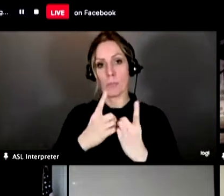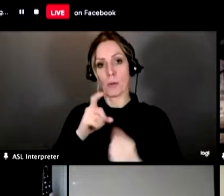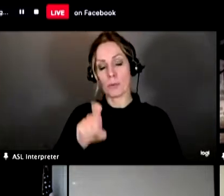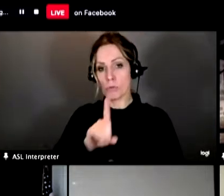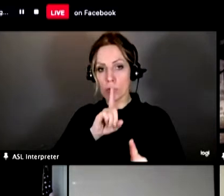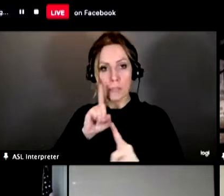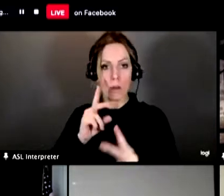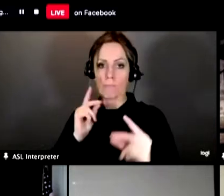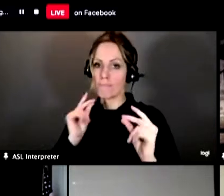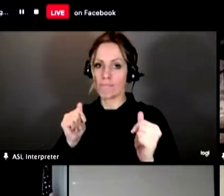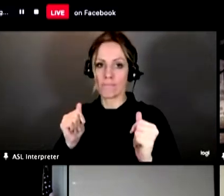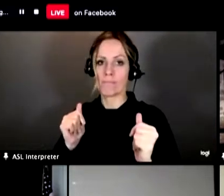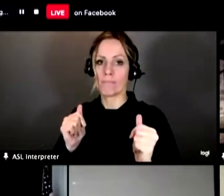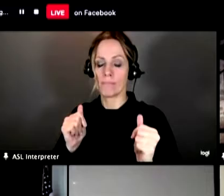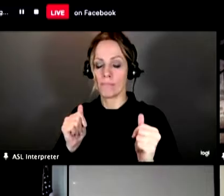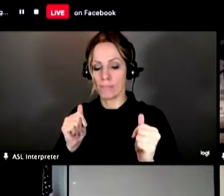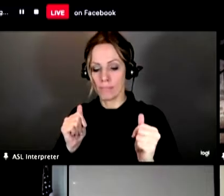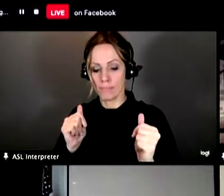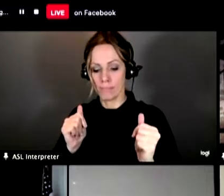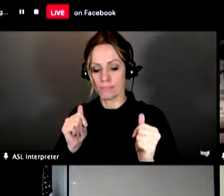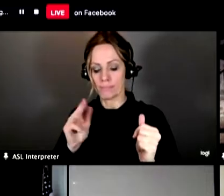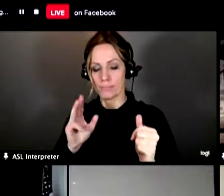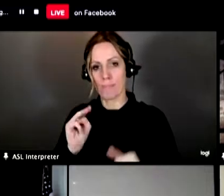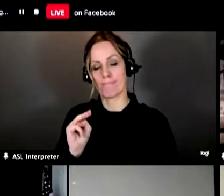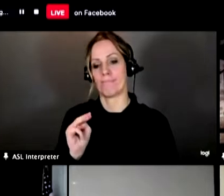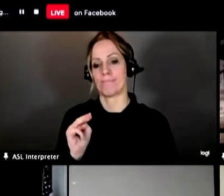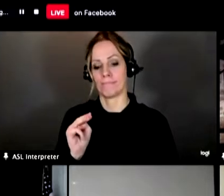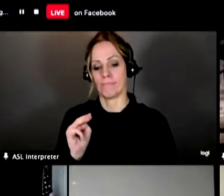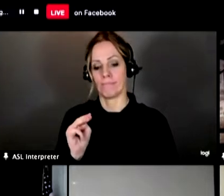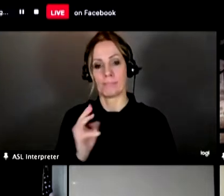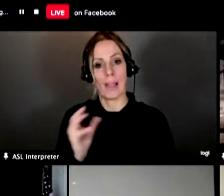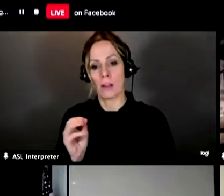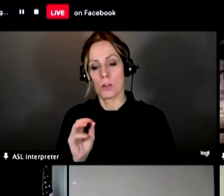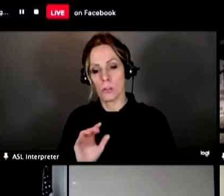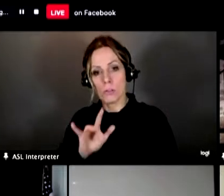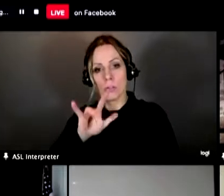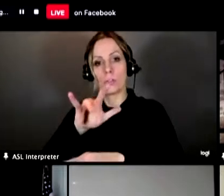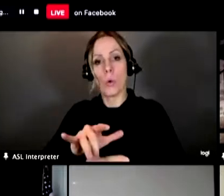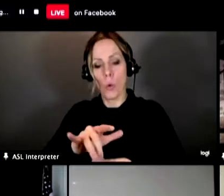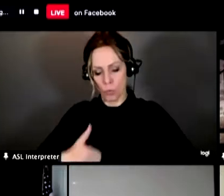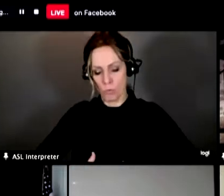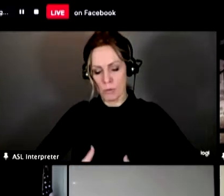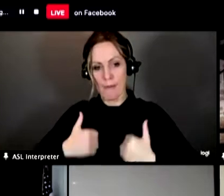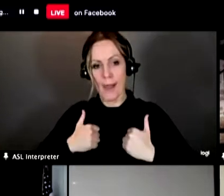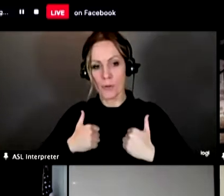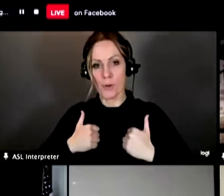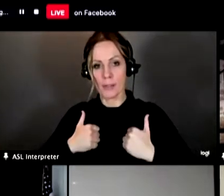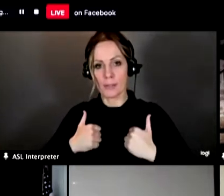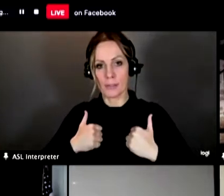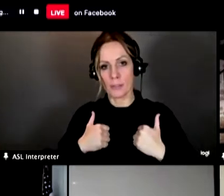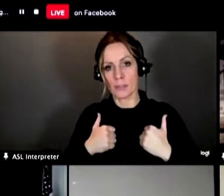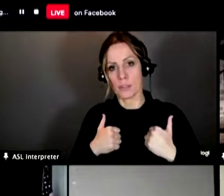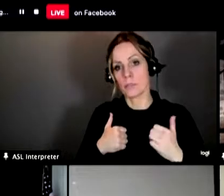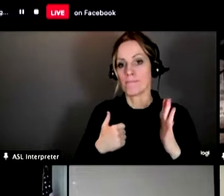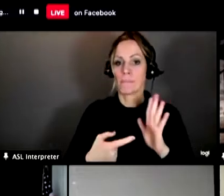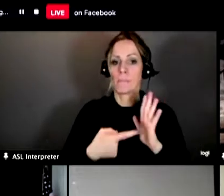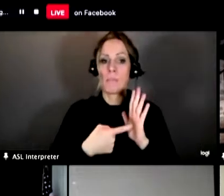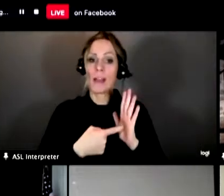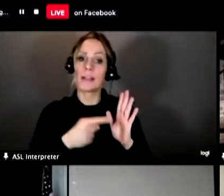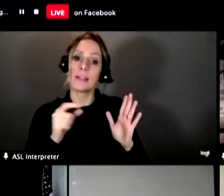immediately and get out to the address where there's an issue. Like if I've seen her